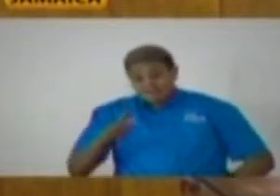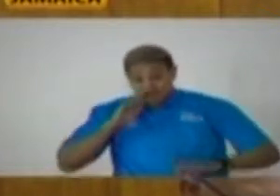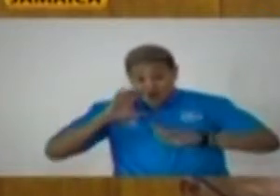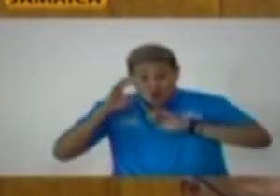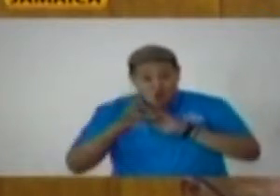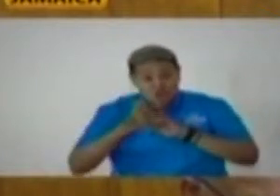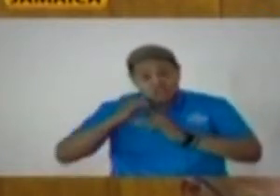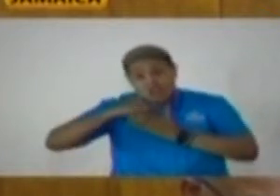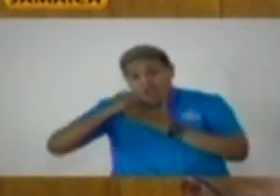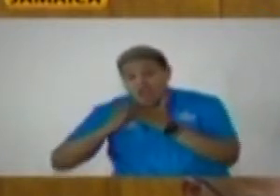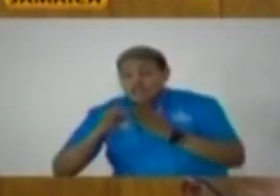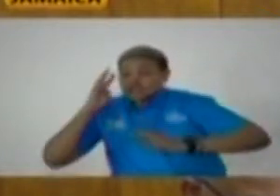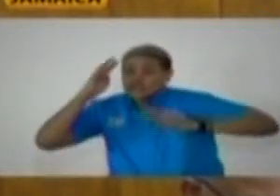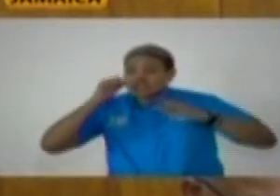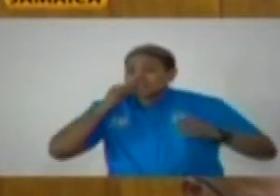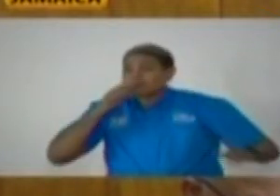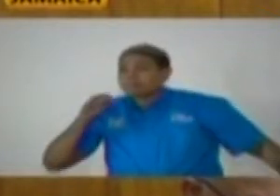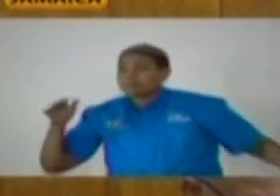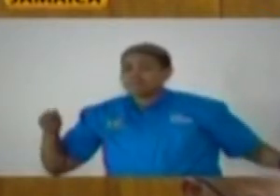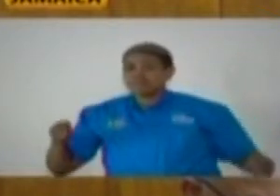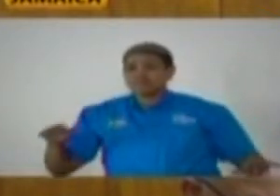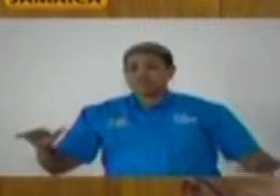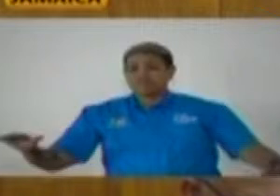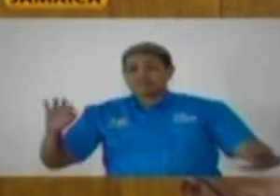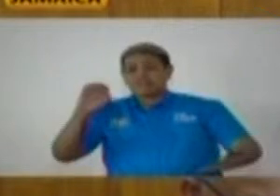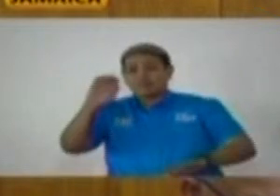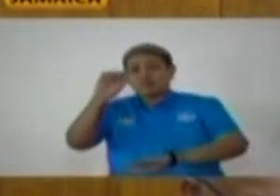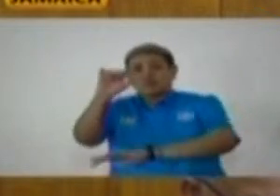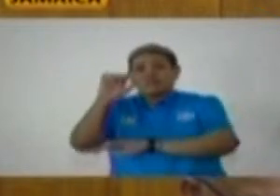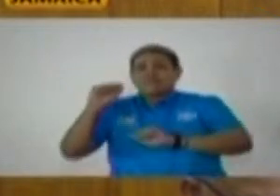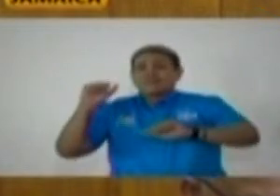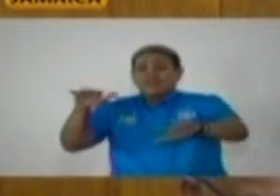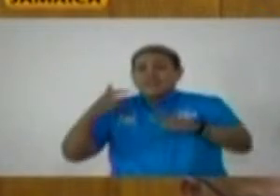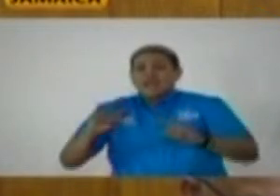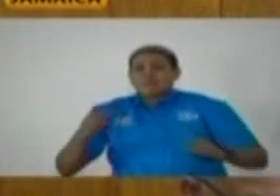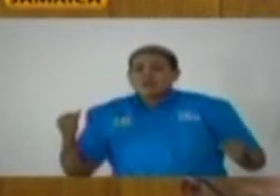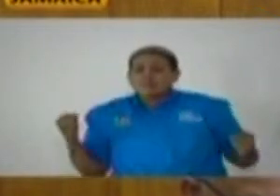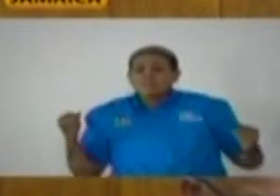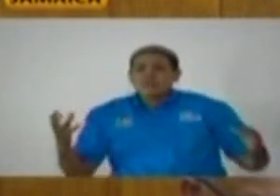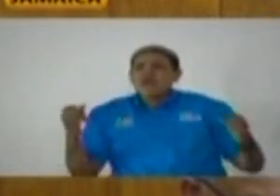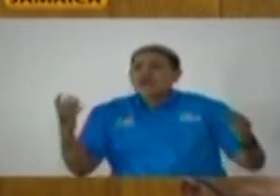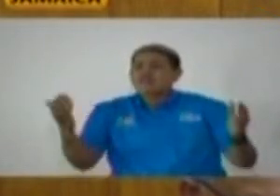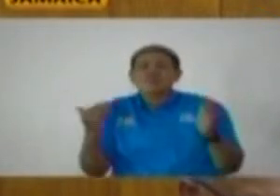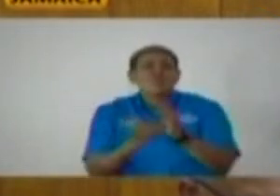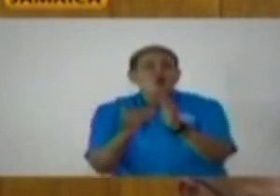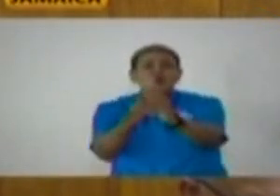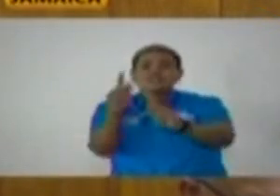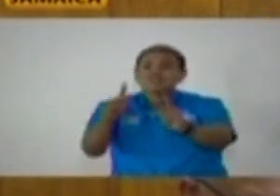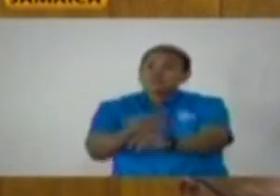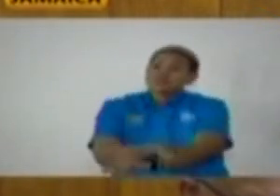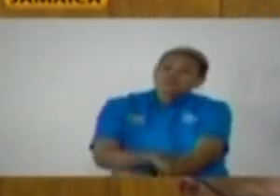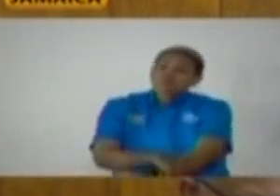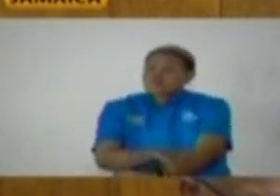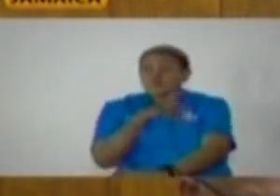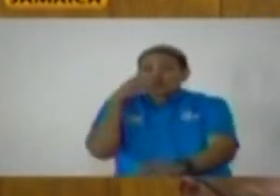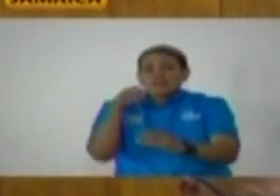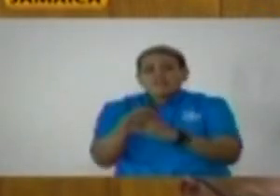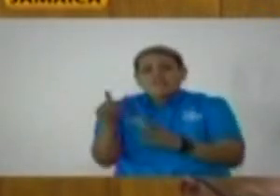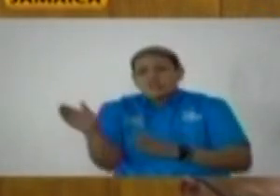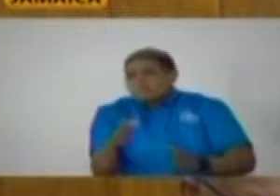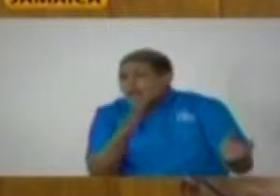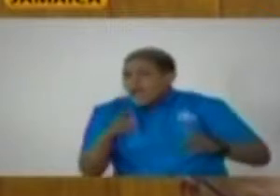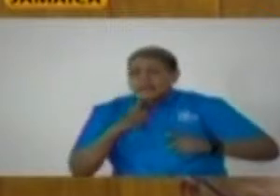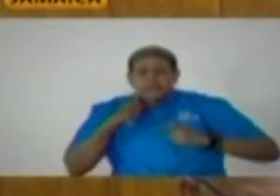culture, creativity as an industry. There were hundreds, probably thousands of people who were involved in the planning,